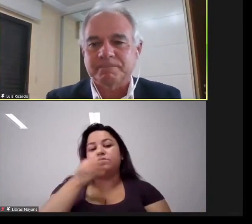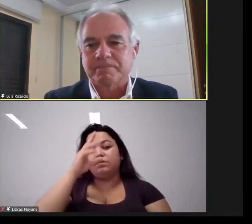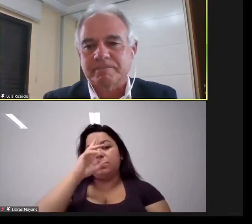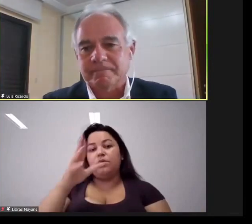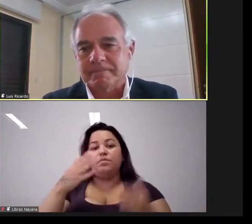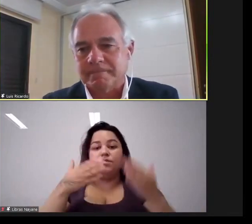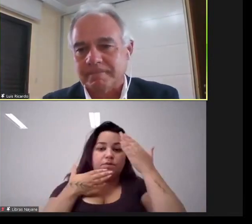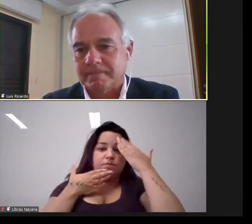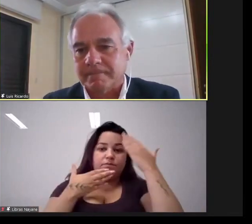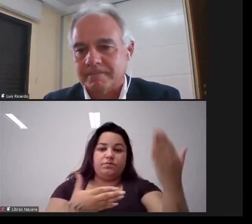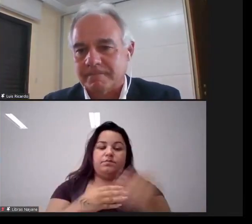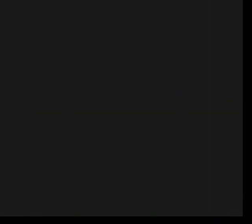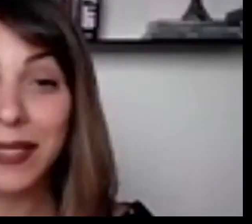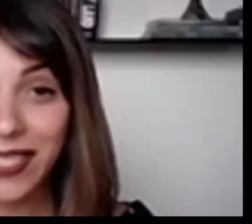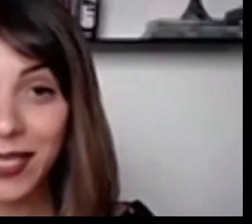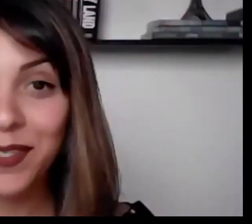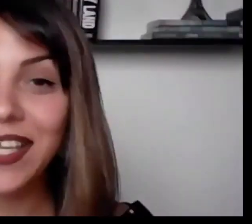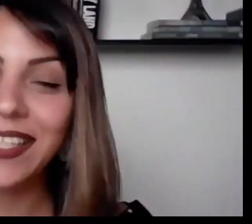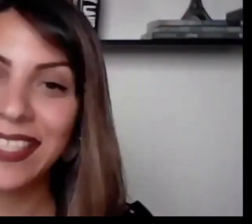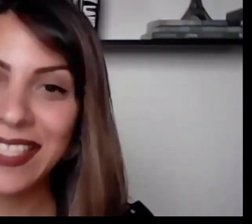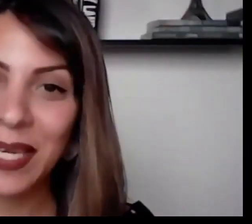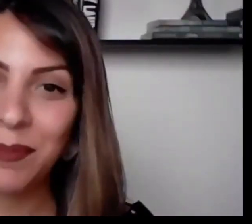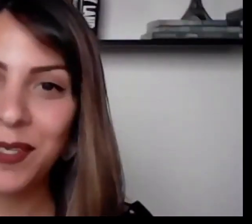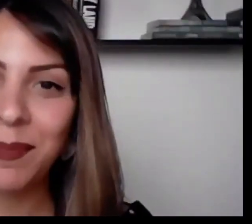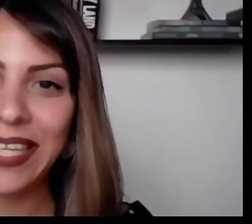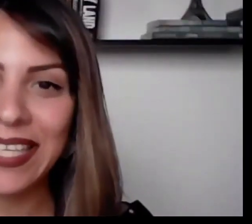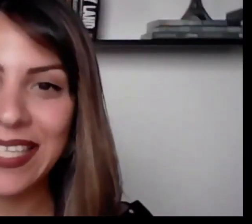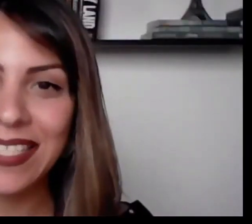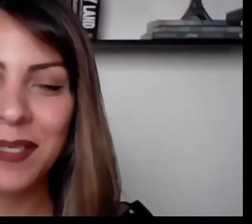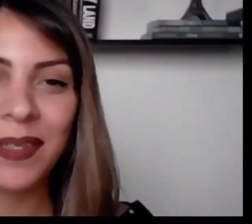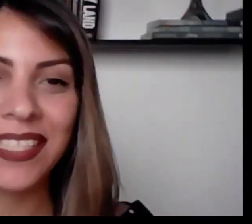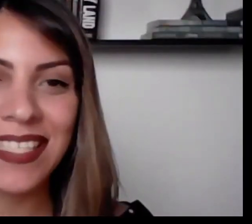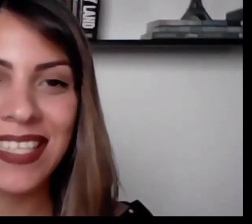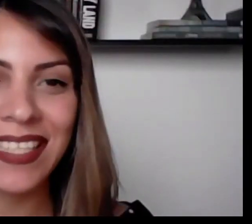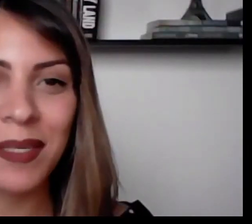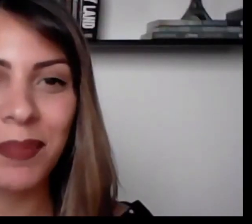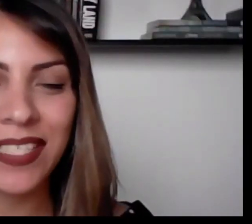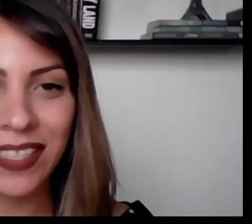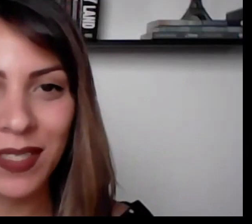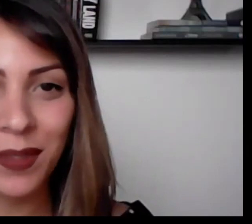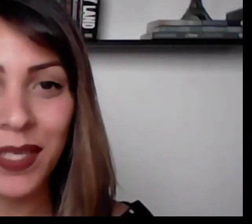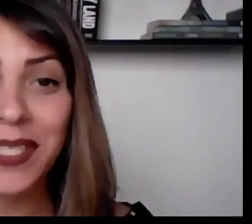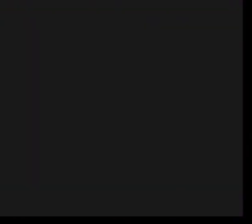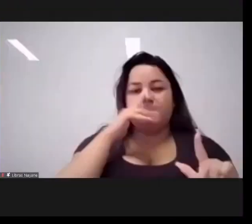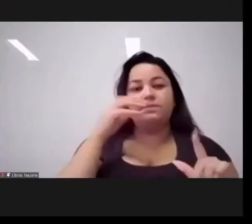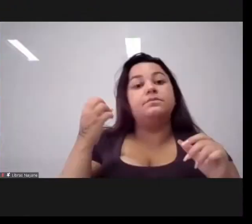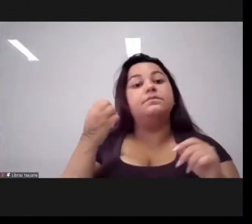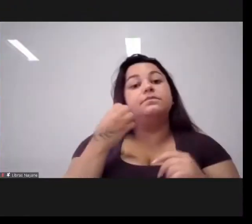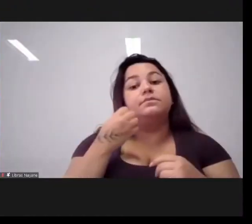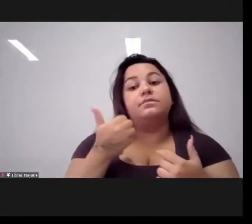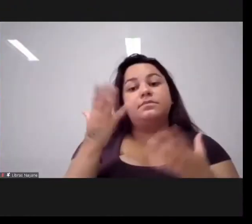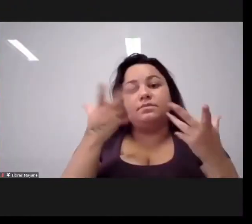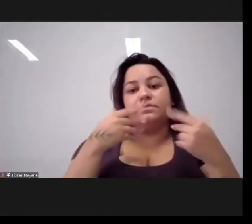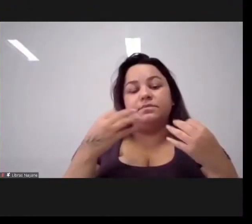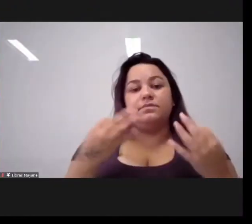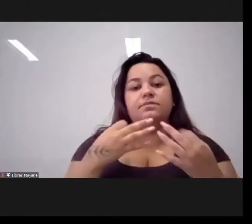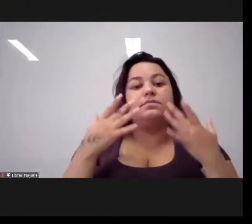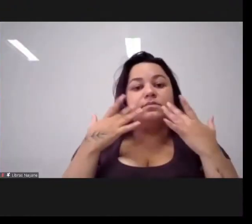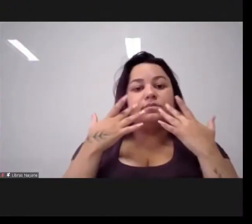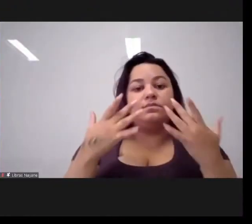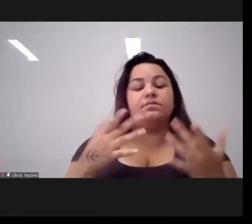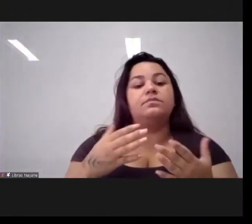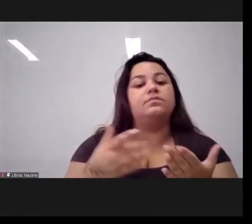here learning with all of you. Thank you. We congratulate you and all of the panelists for the great presentations